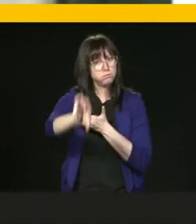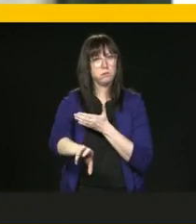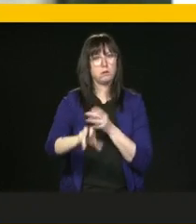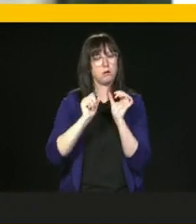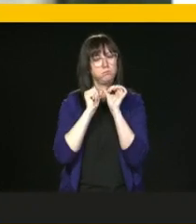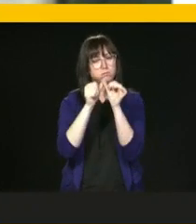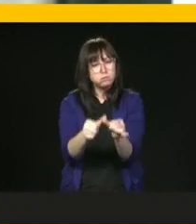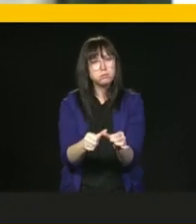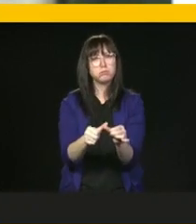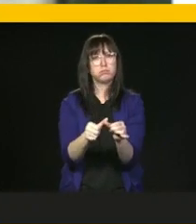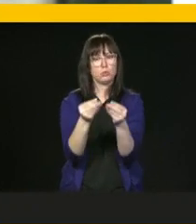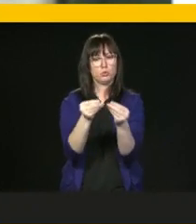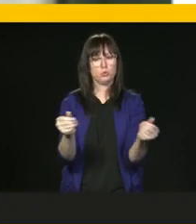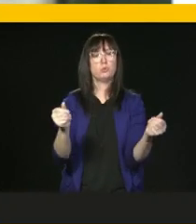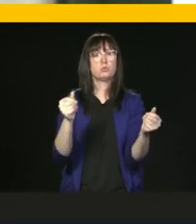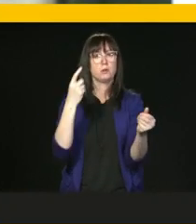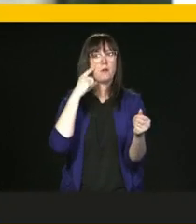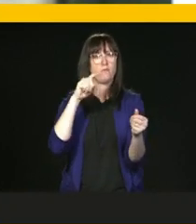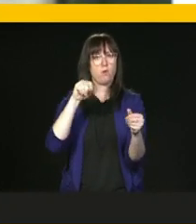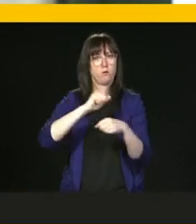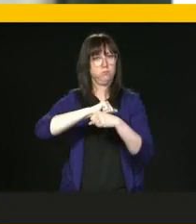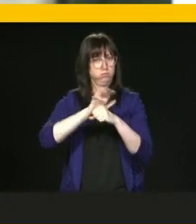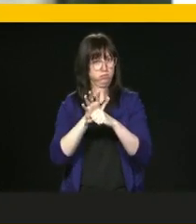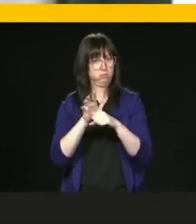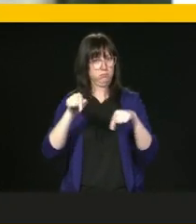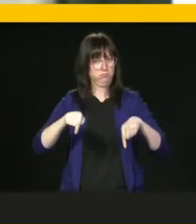would be a long-term solution